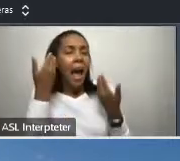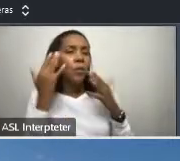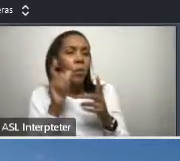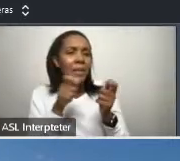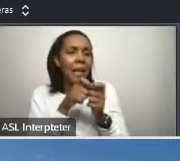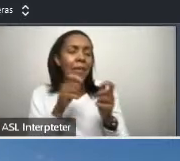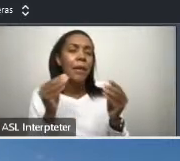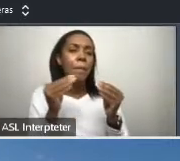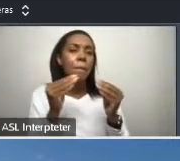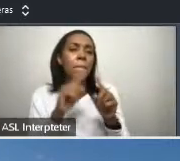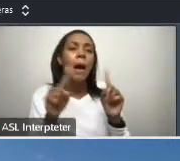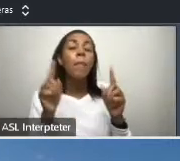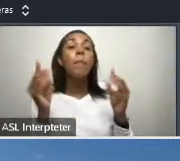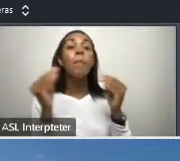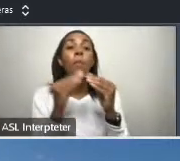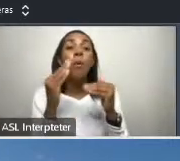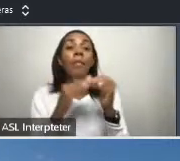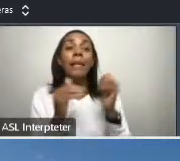10.